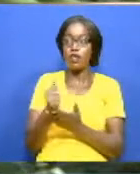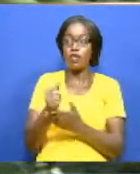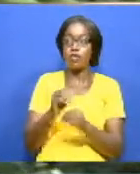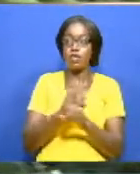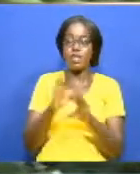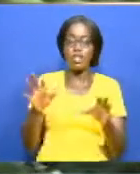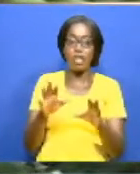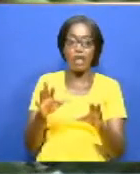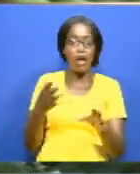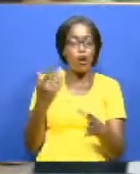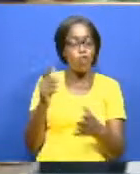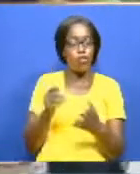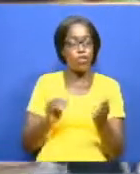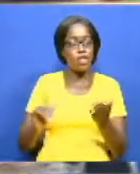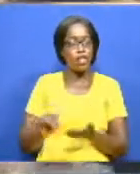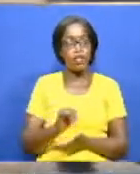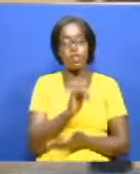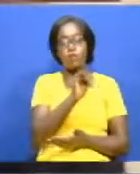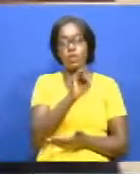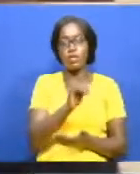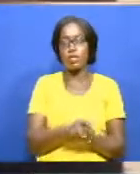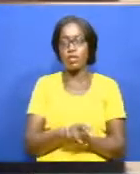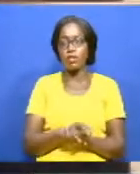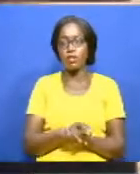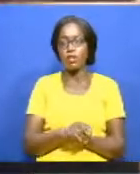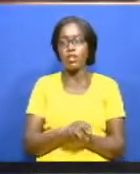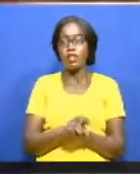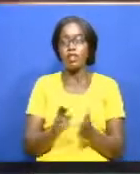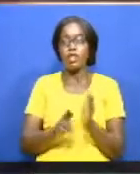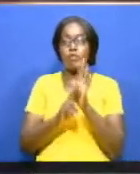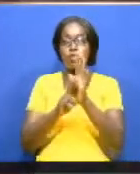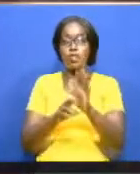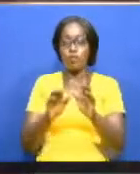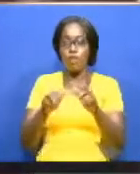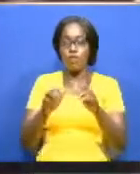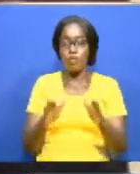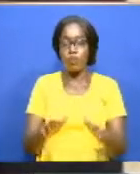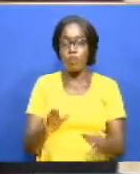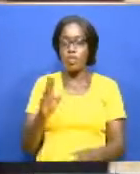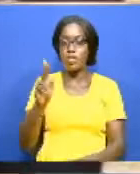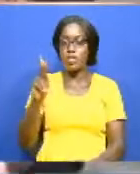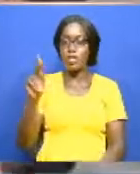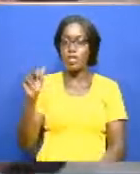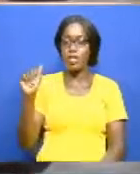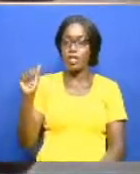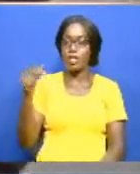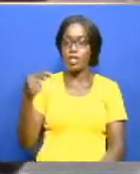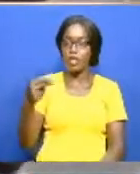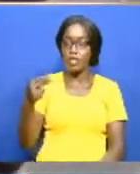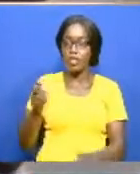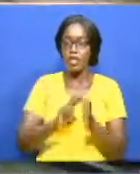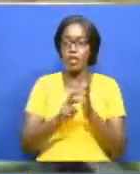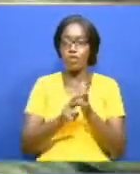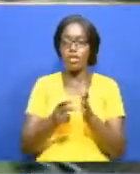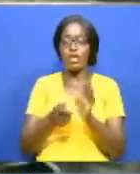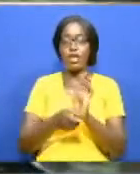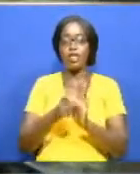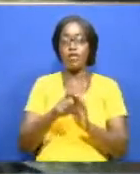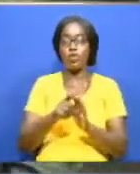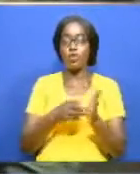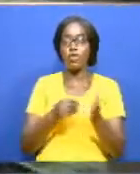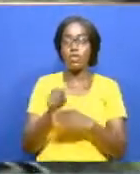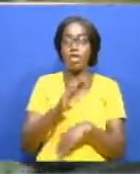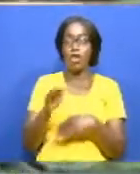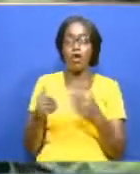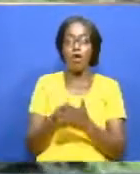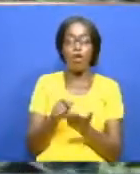export. Ups. Jason Mungai, who represents the farmers, say KHE issued them with a contract where they are required to sell all their